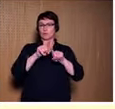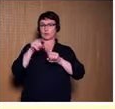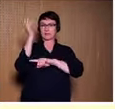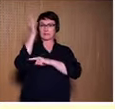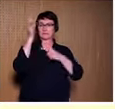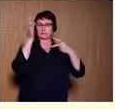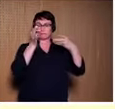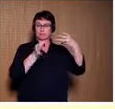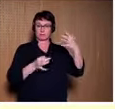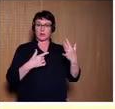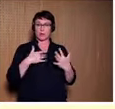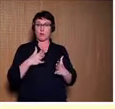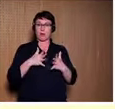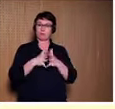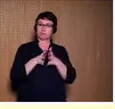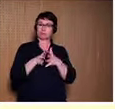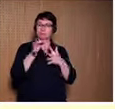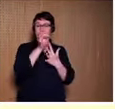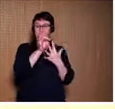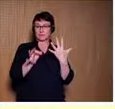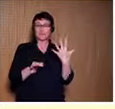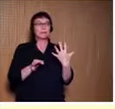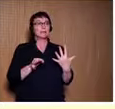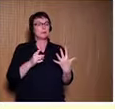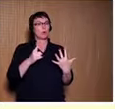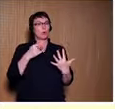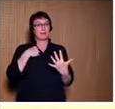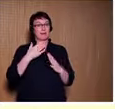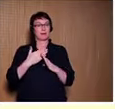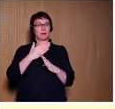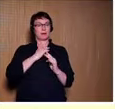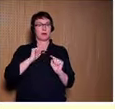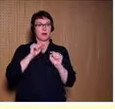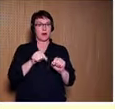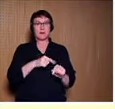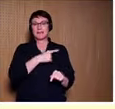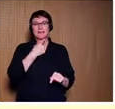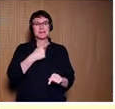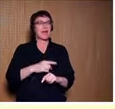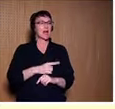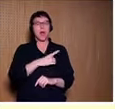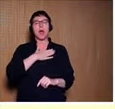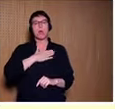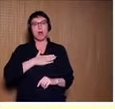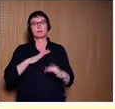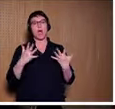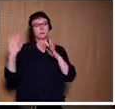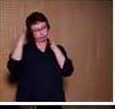And they will come on stage. But they said before coming on stage, they need a warm round of